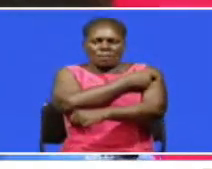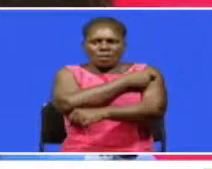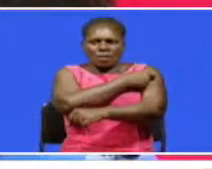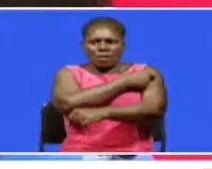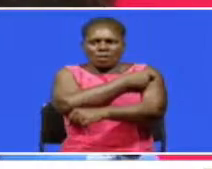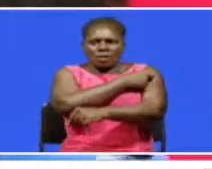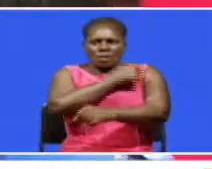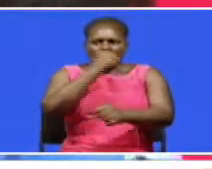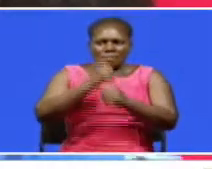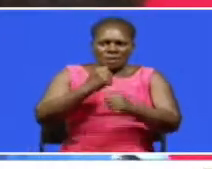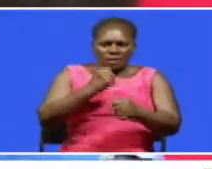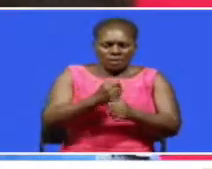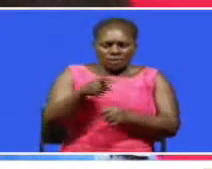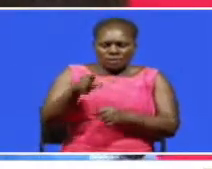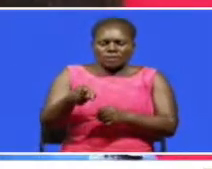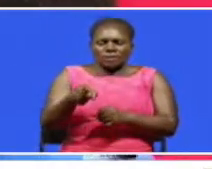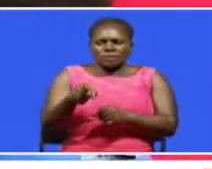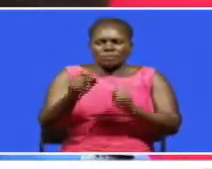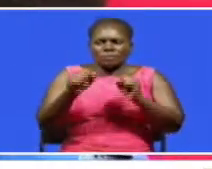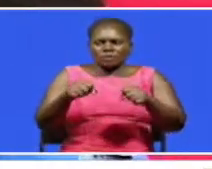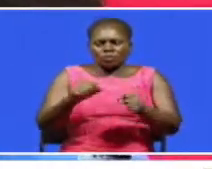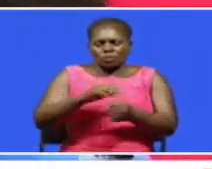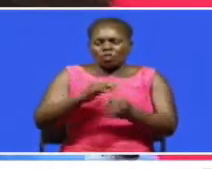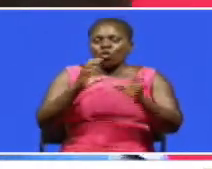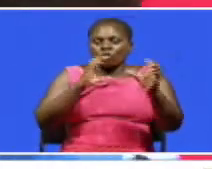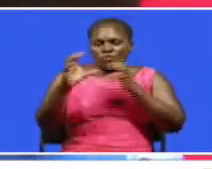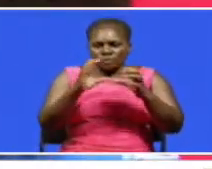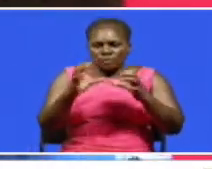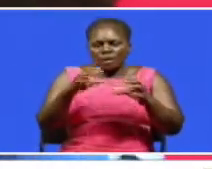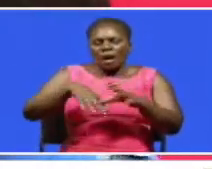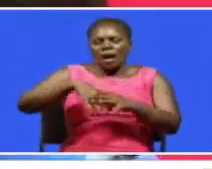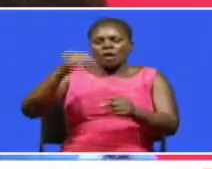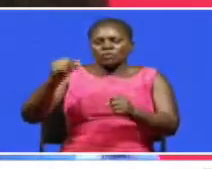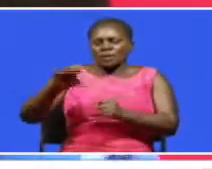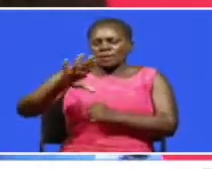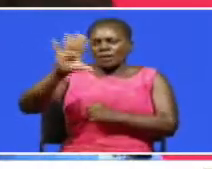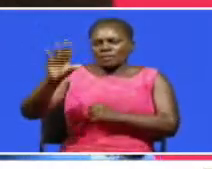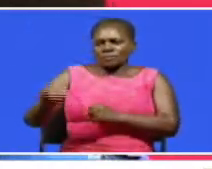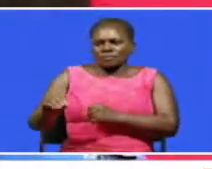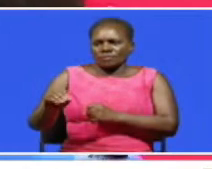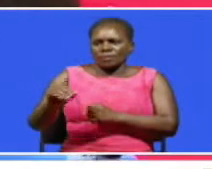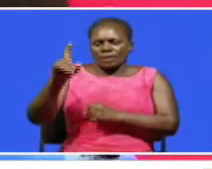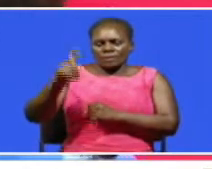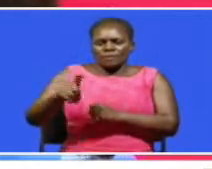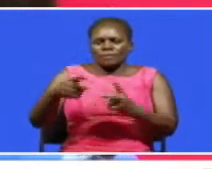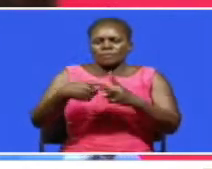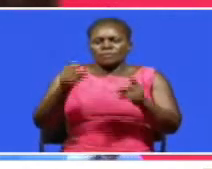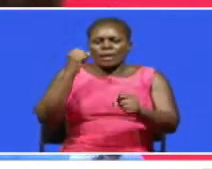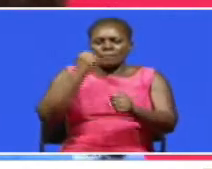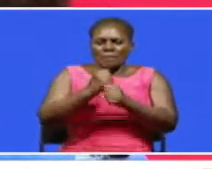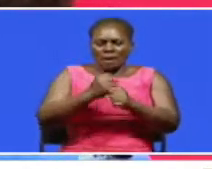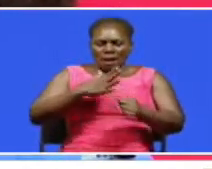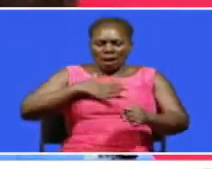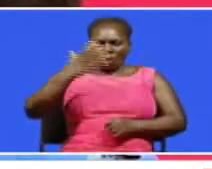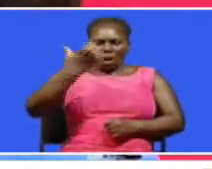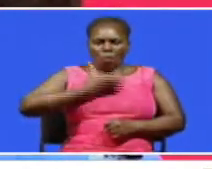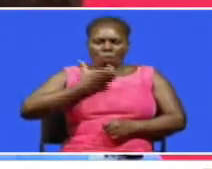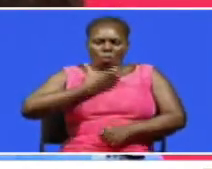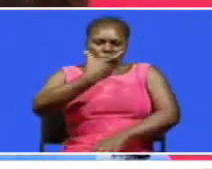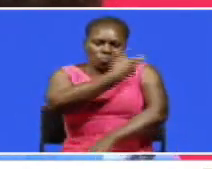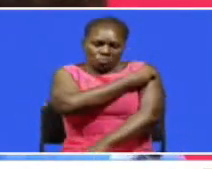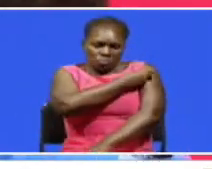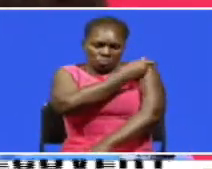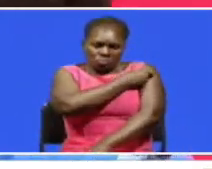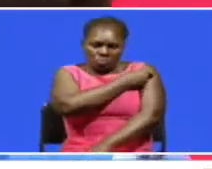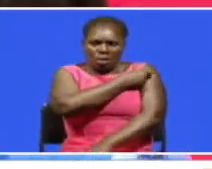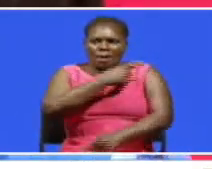being manufactured. That's, I guess, the beginning of the conversation outside of Africa. We need to also begin to manufacture